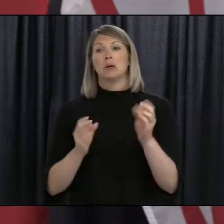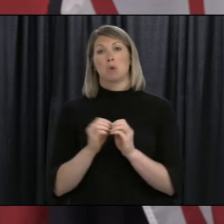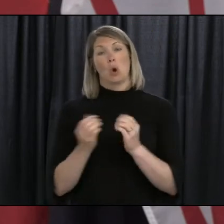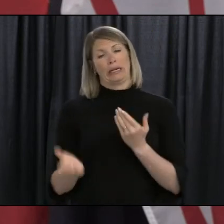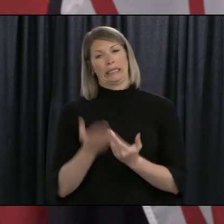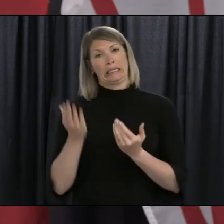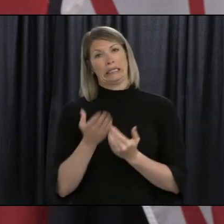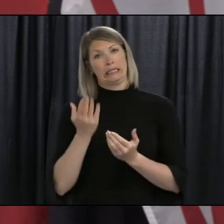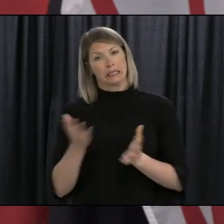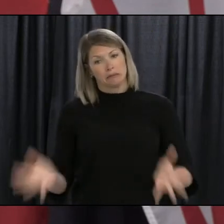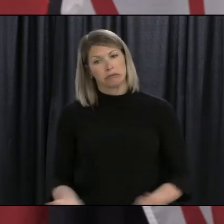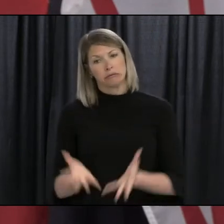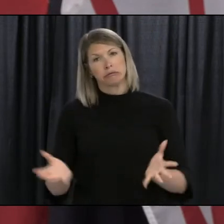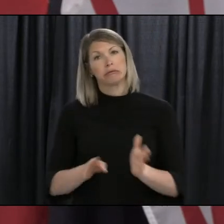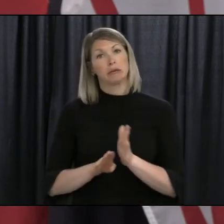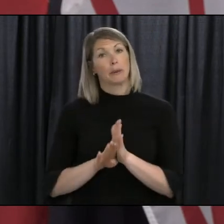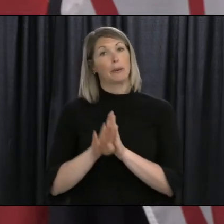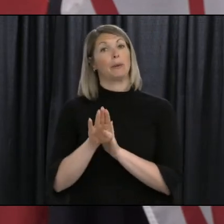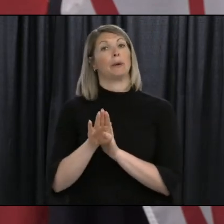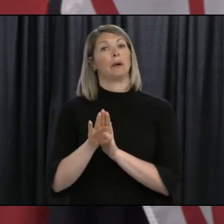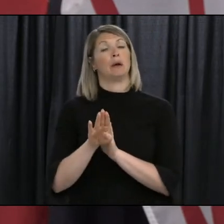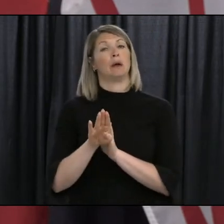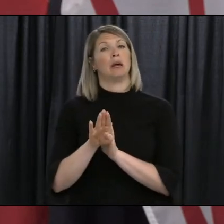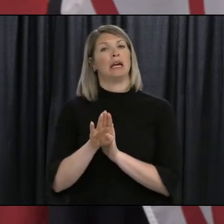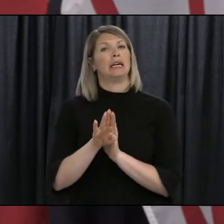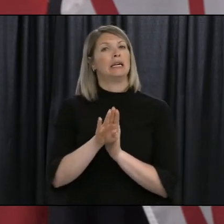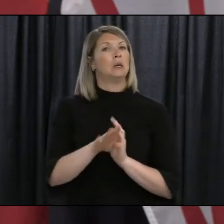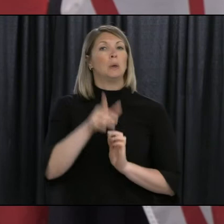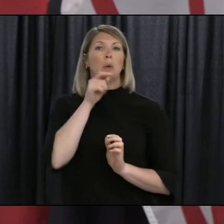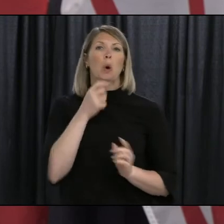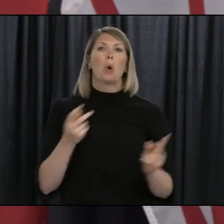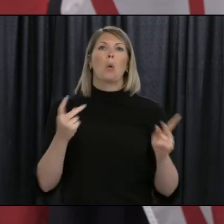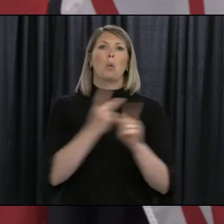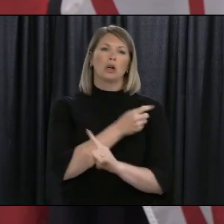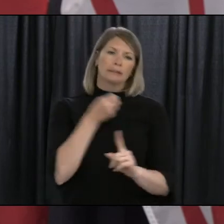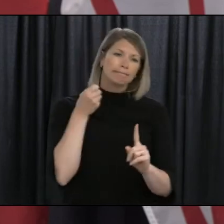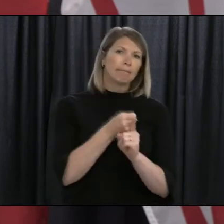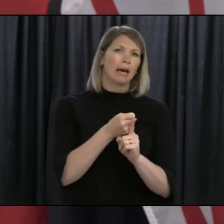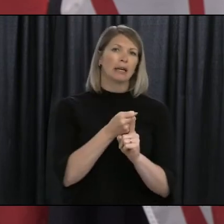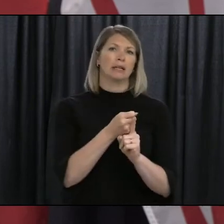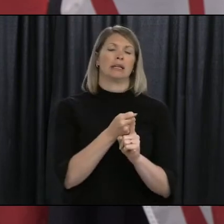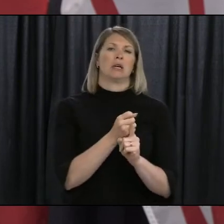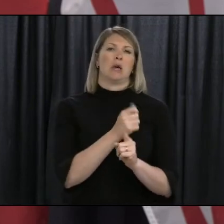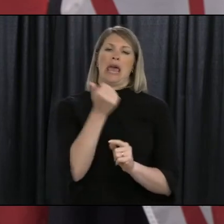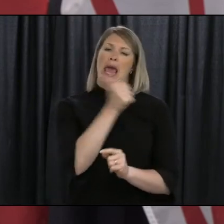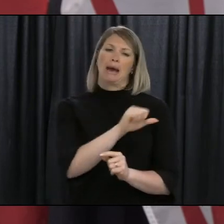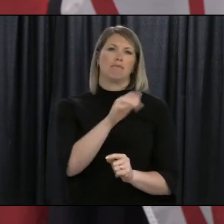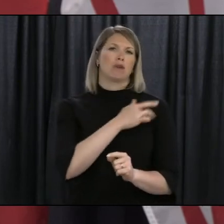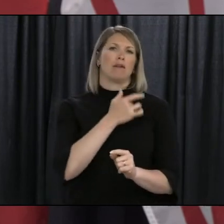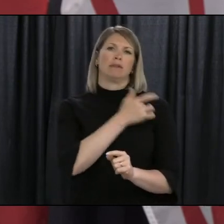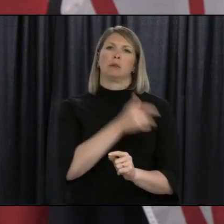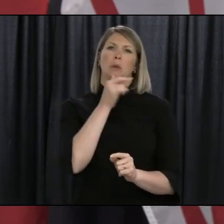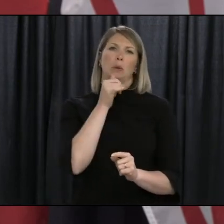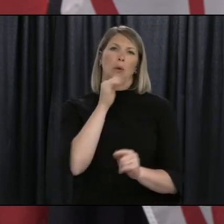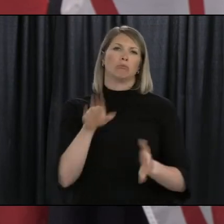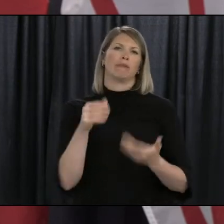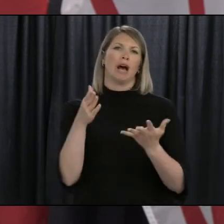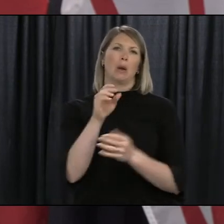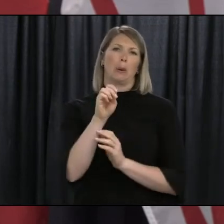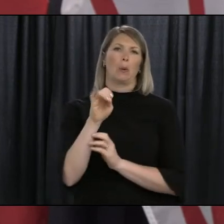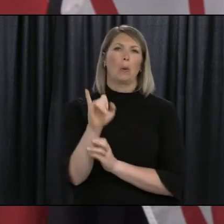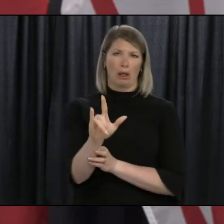in particular, the oil-producing provinces. The path forward is going to be difficult,